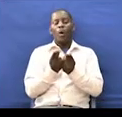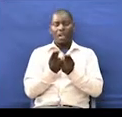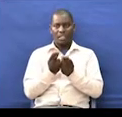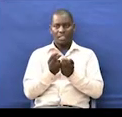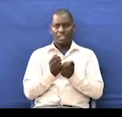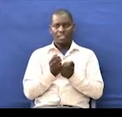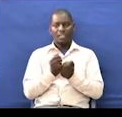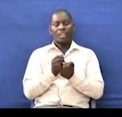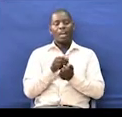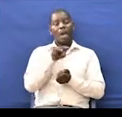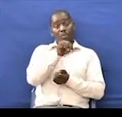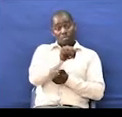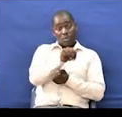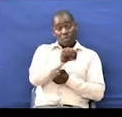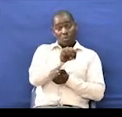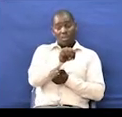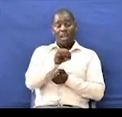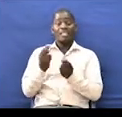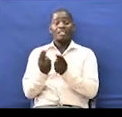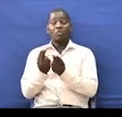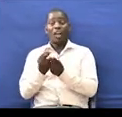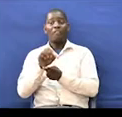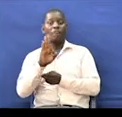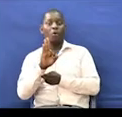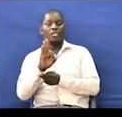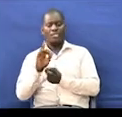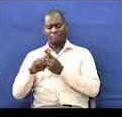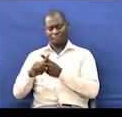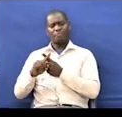distance. But if you want to obtain what is the